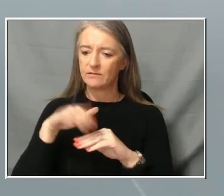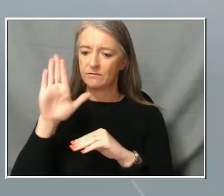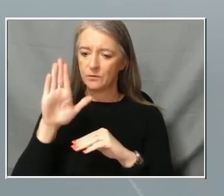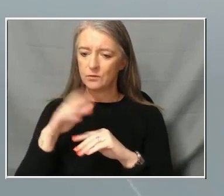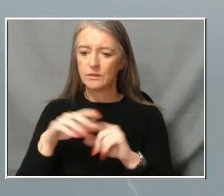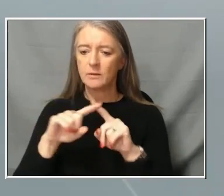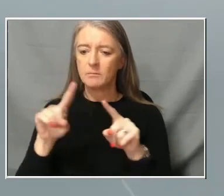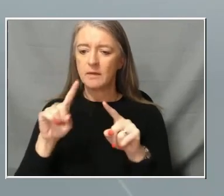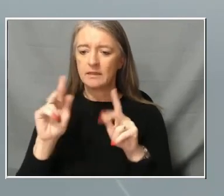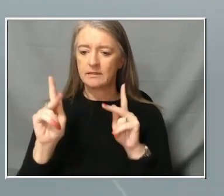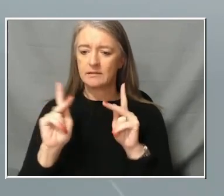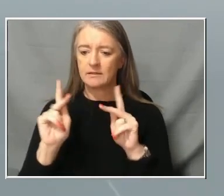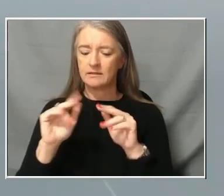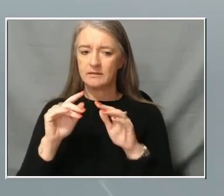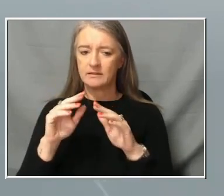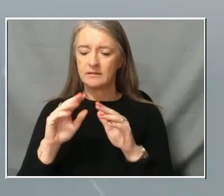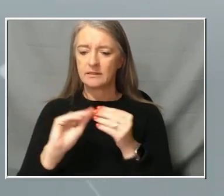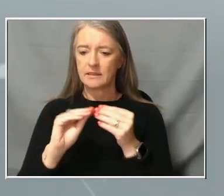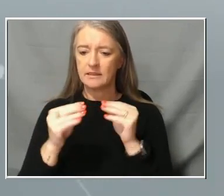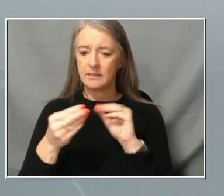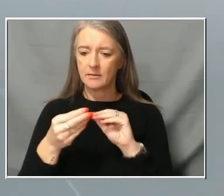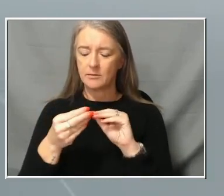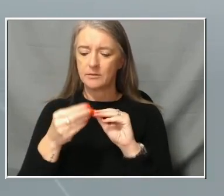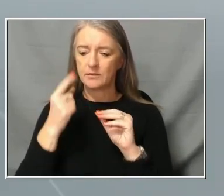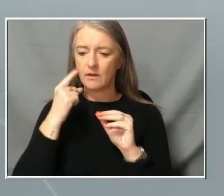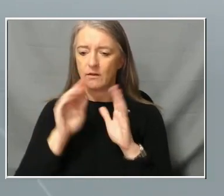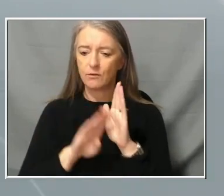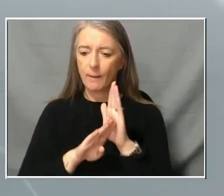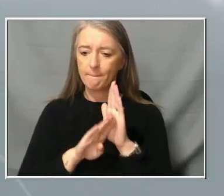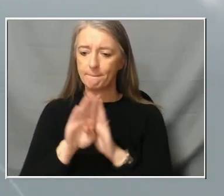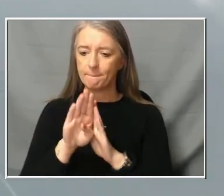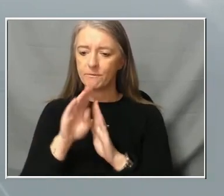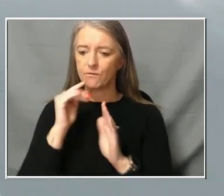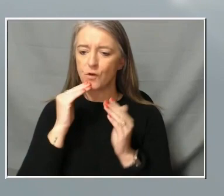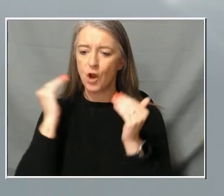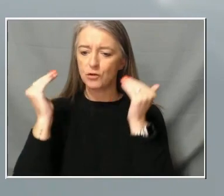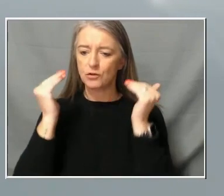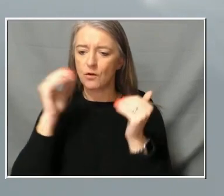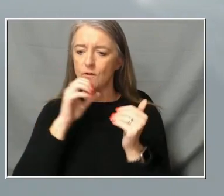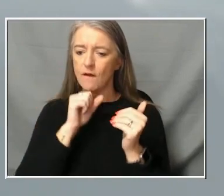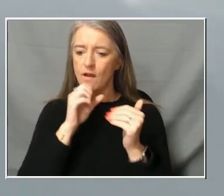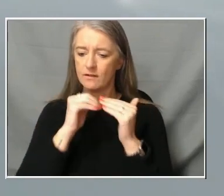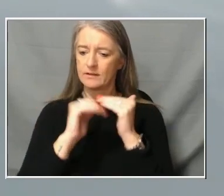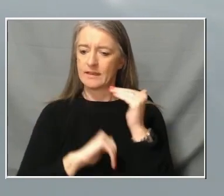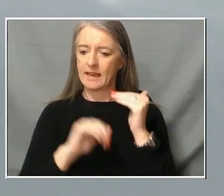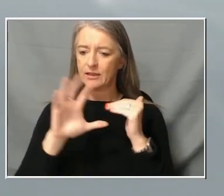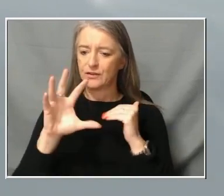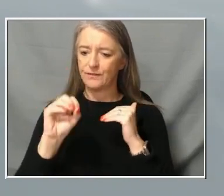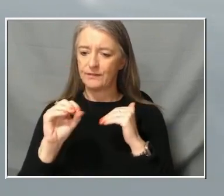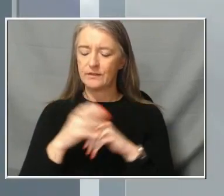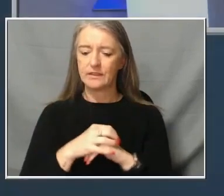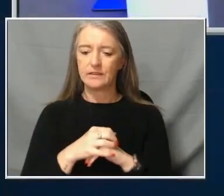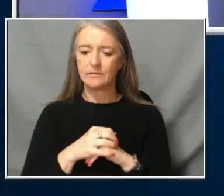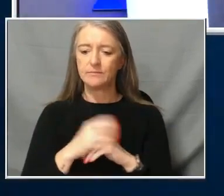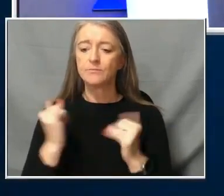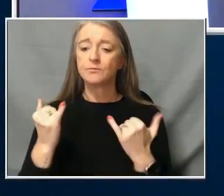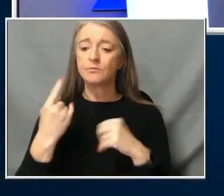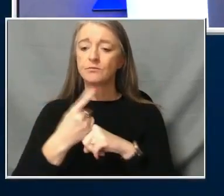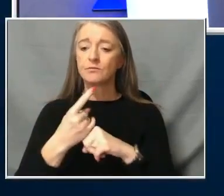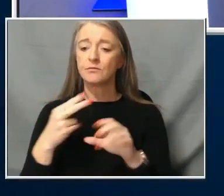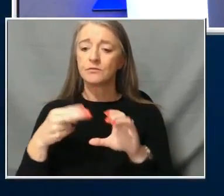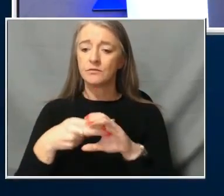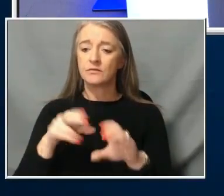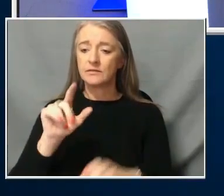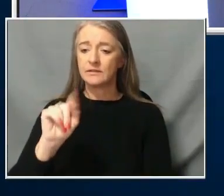as cases dropped for them, cases crept up for adults under the age of 50. Today, we're joined by